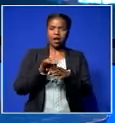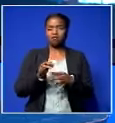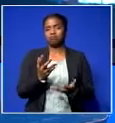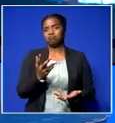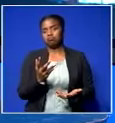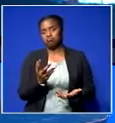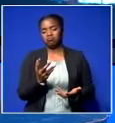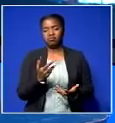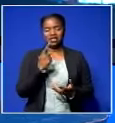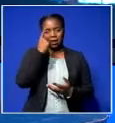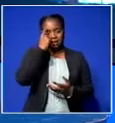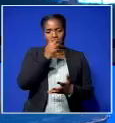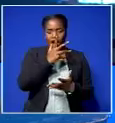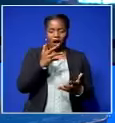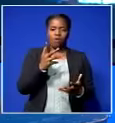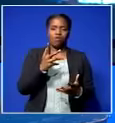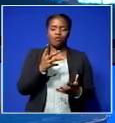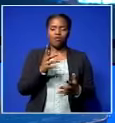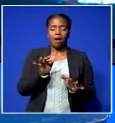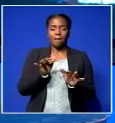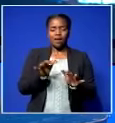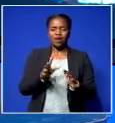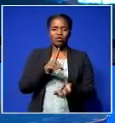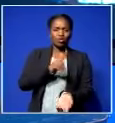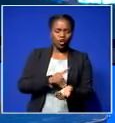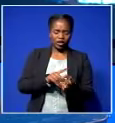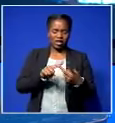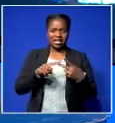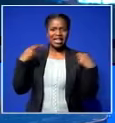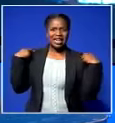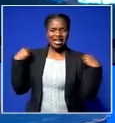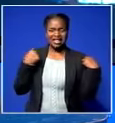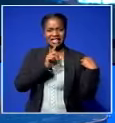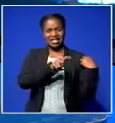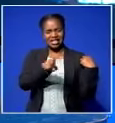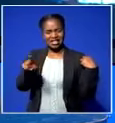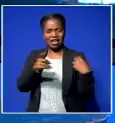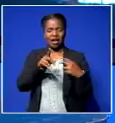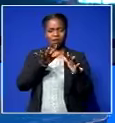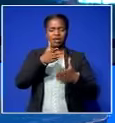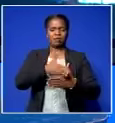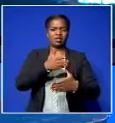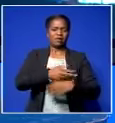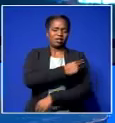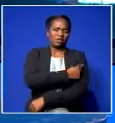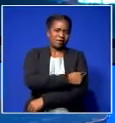it's about the human resources, the doctors, the nurses, the other care providers.